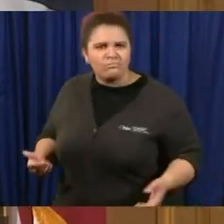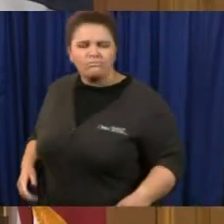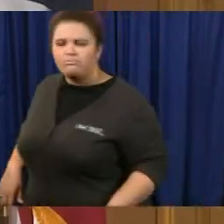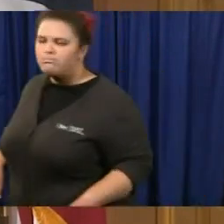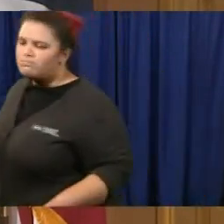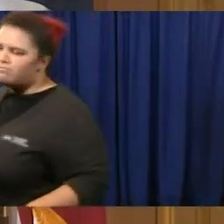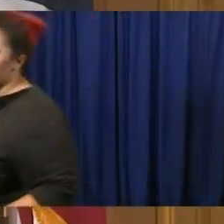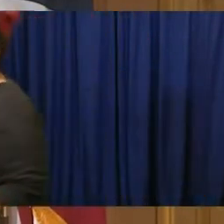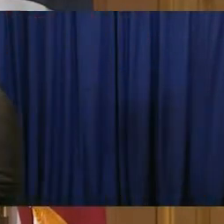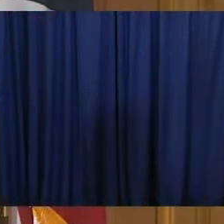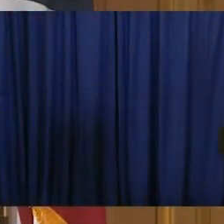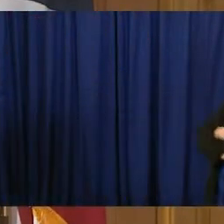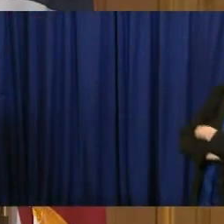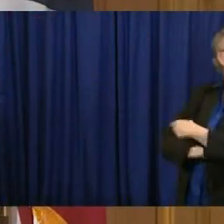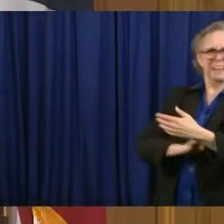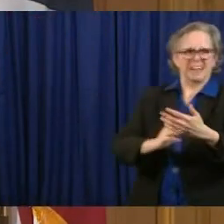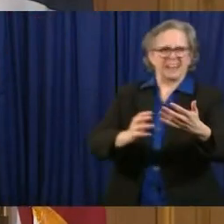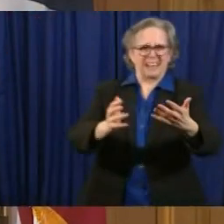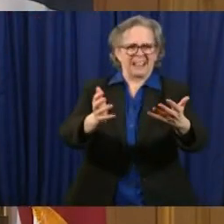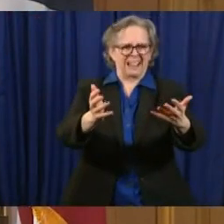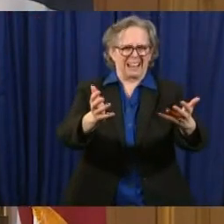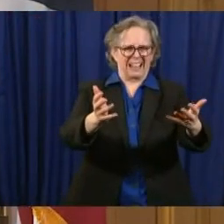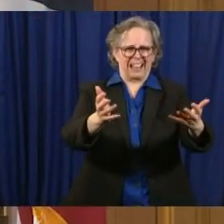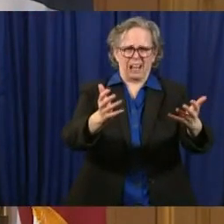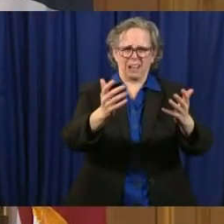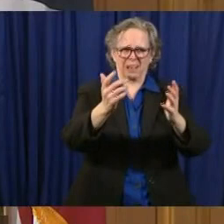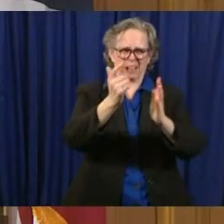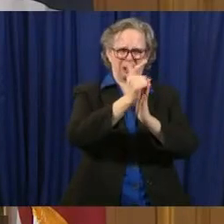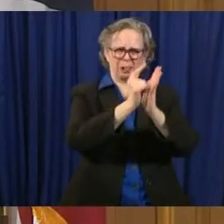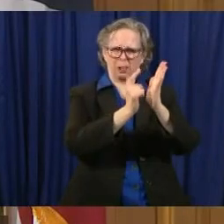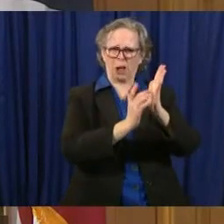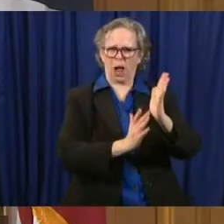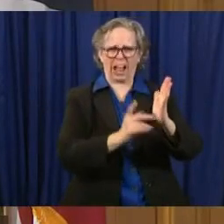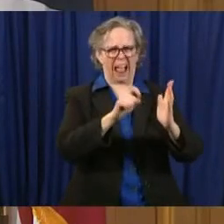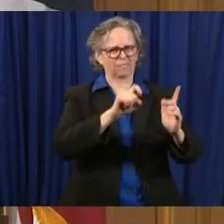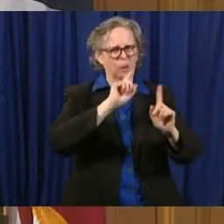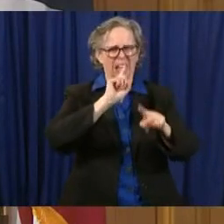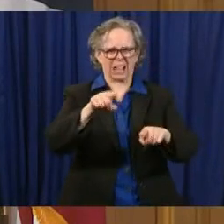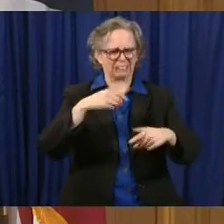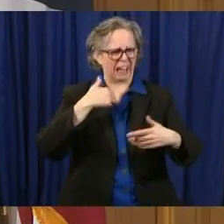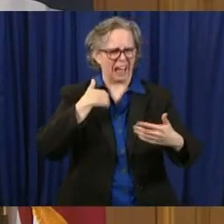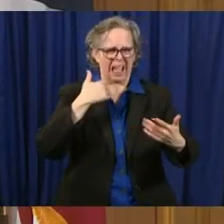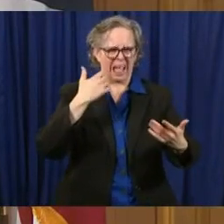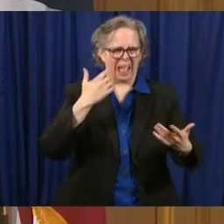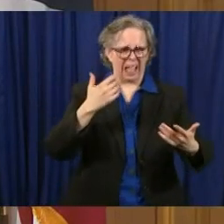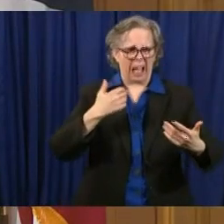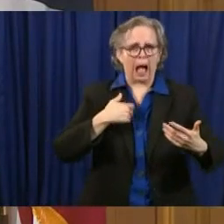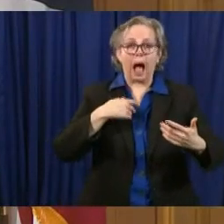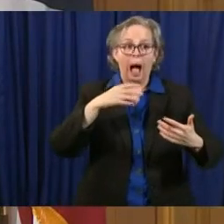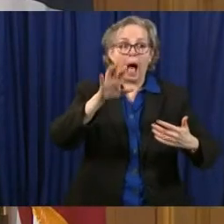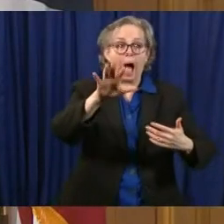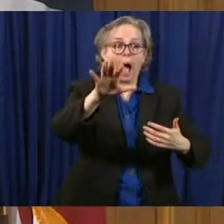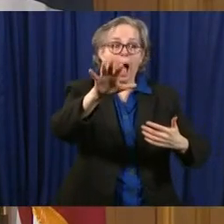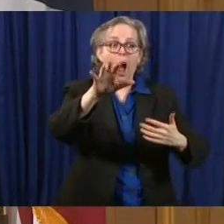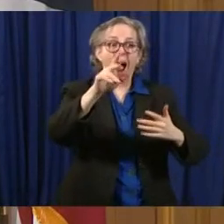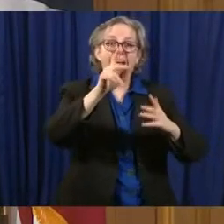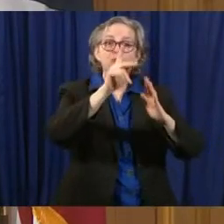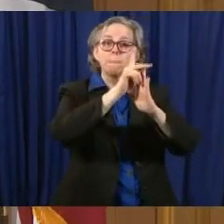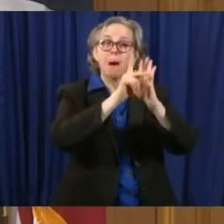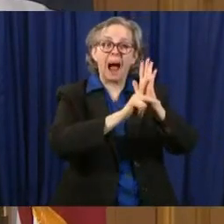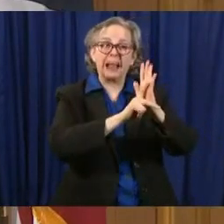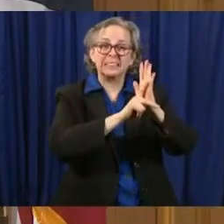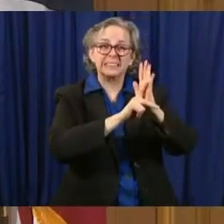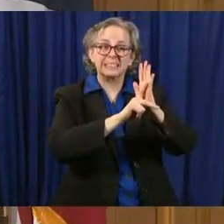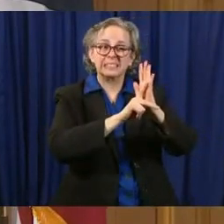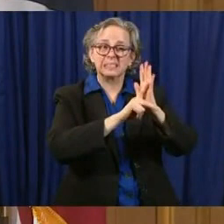that. What I made was a policy decision. It wasn't a legal decision. It was a policy